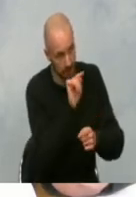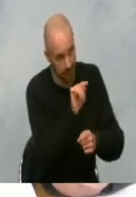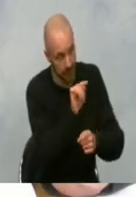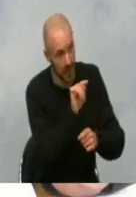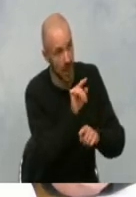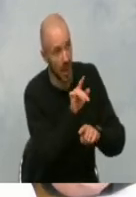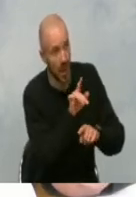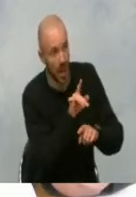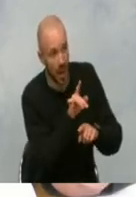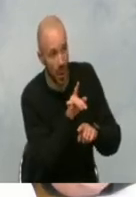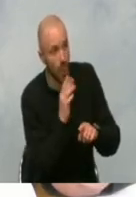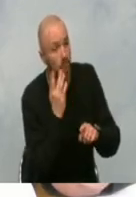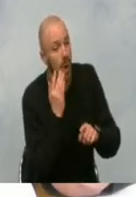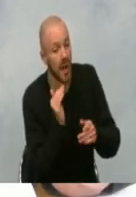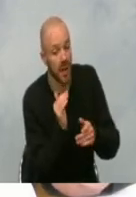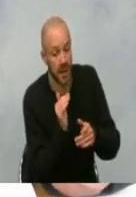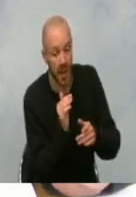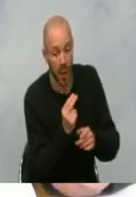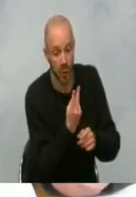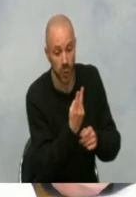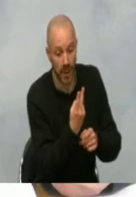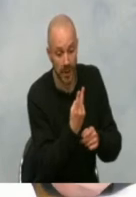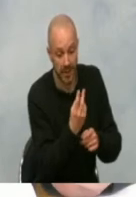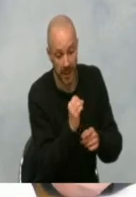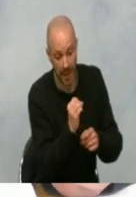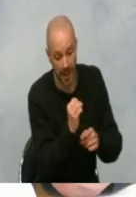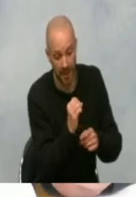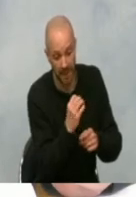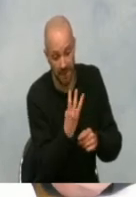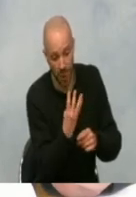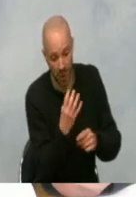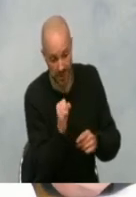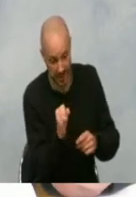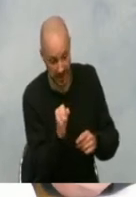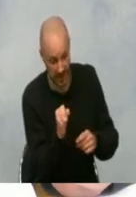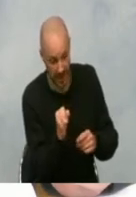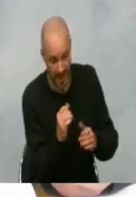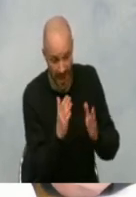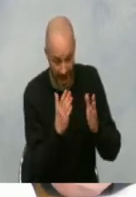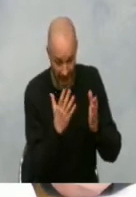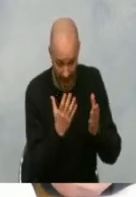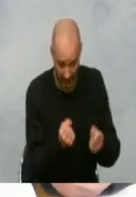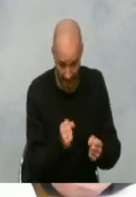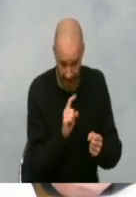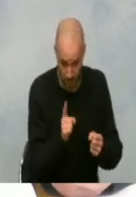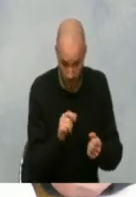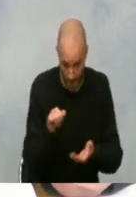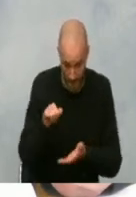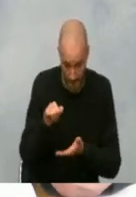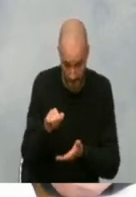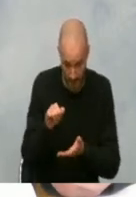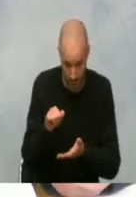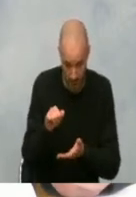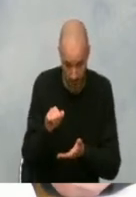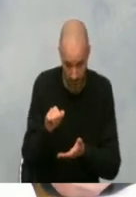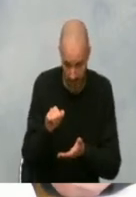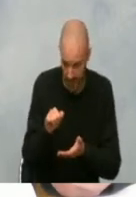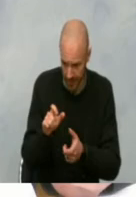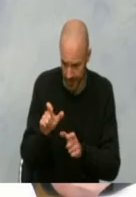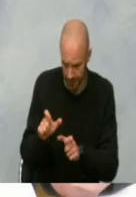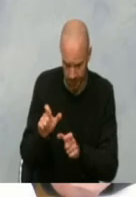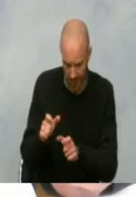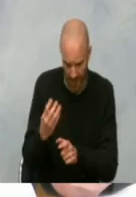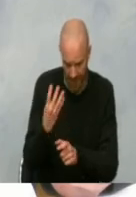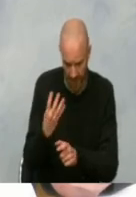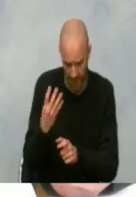to 2040, 41, we'll actually have an excess of budget of £44 million, which could